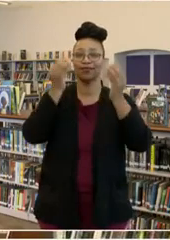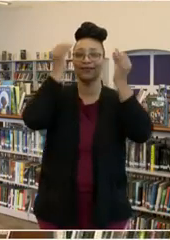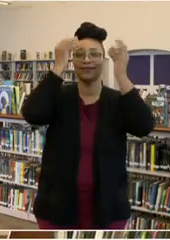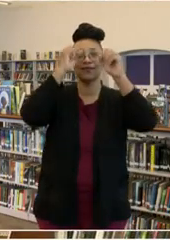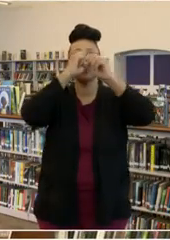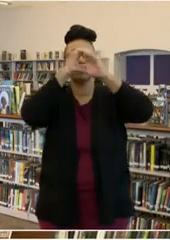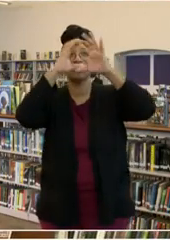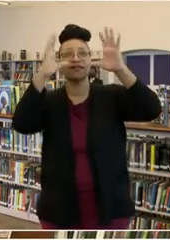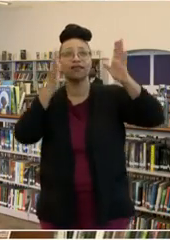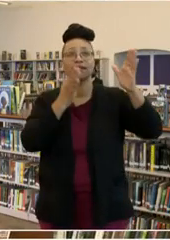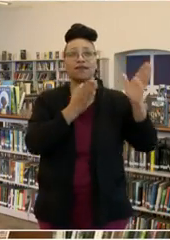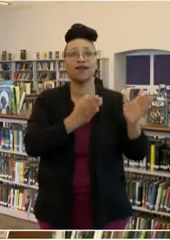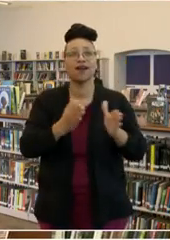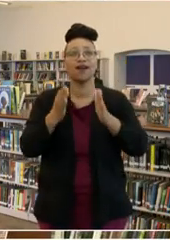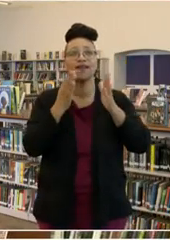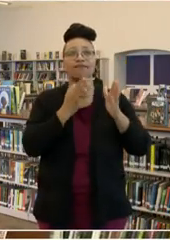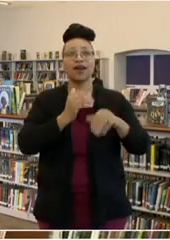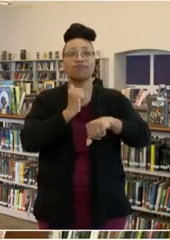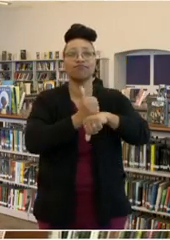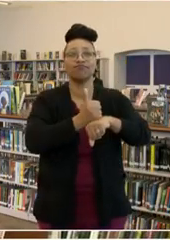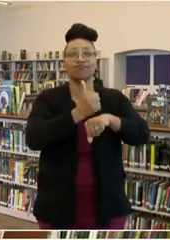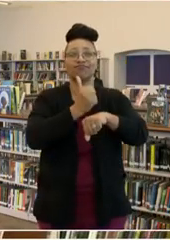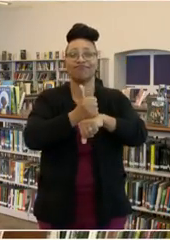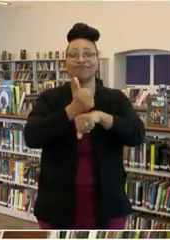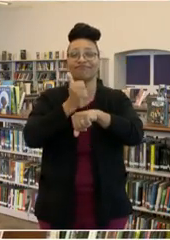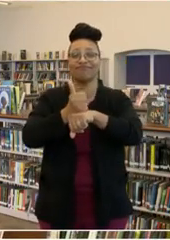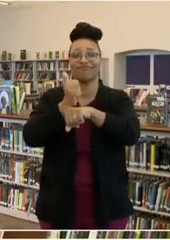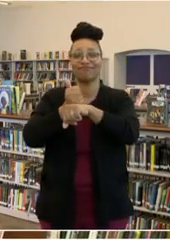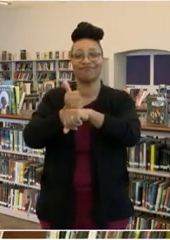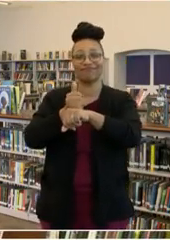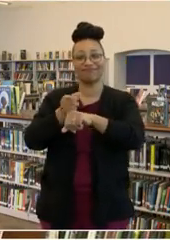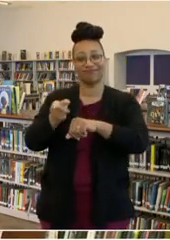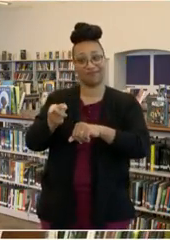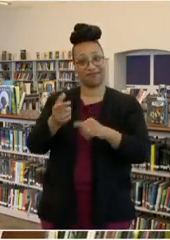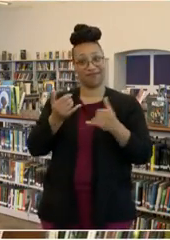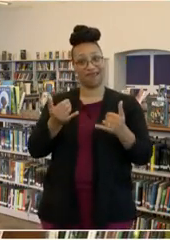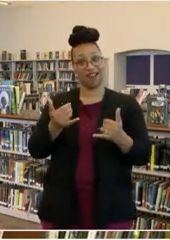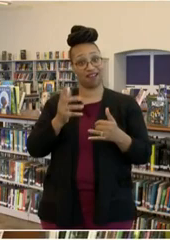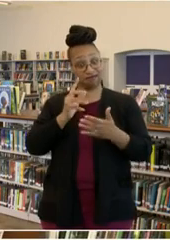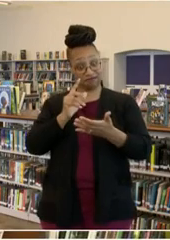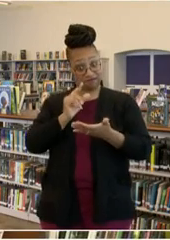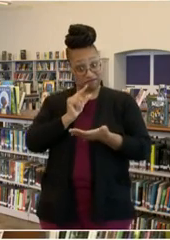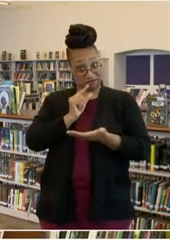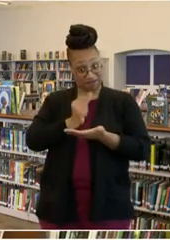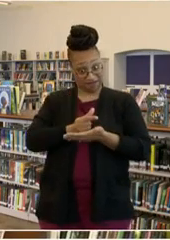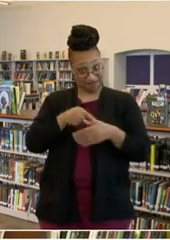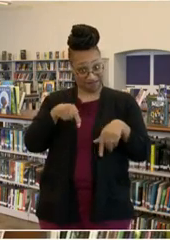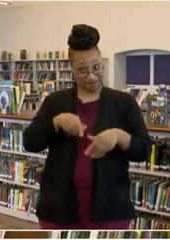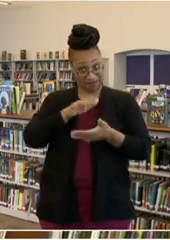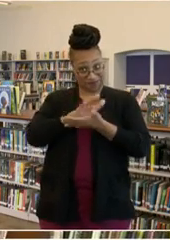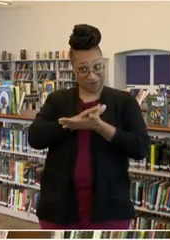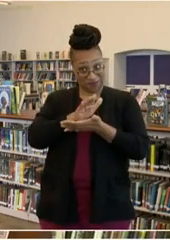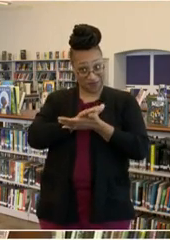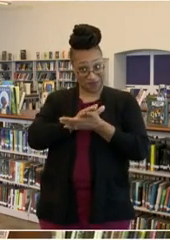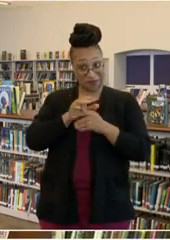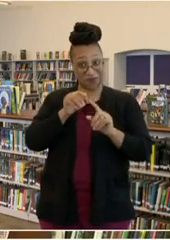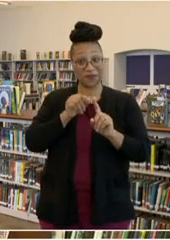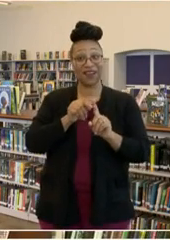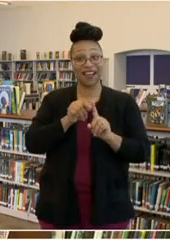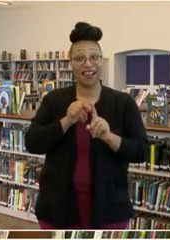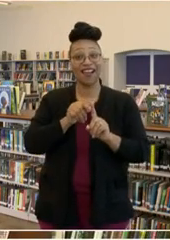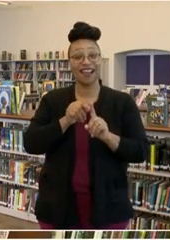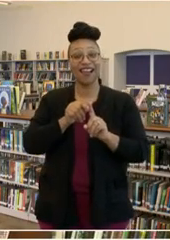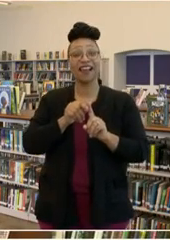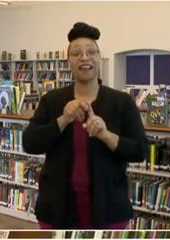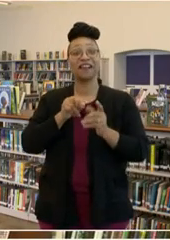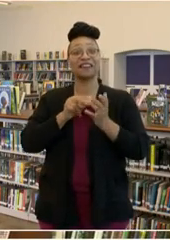in advance from graduating from one of DC's premier institutions, Cardozo